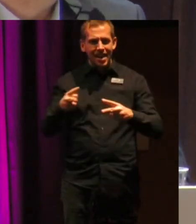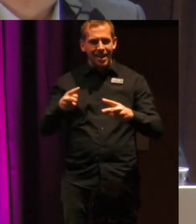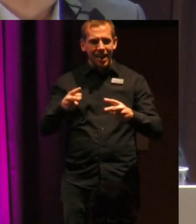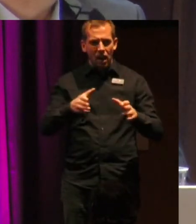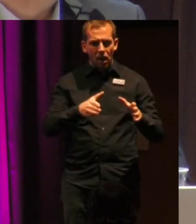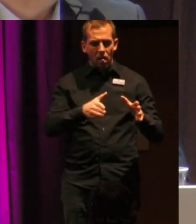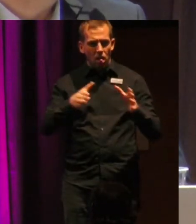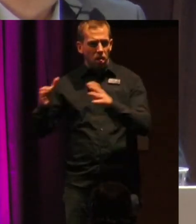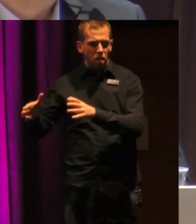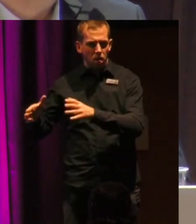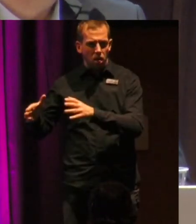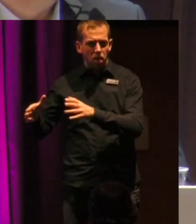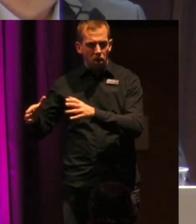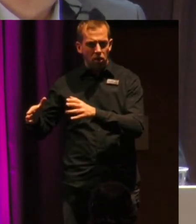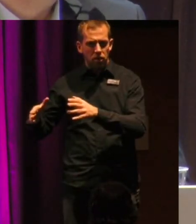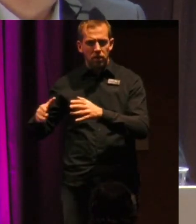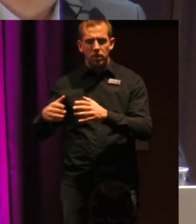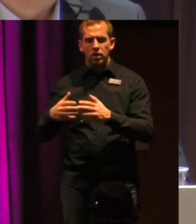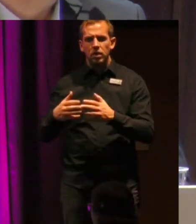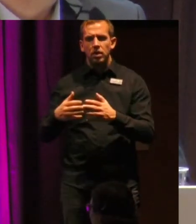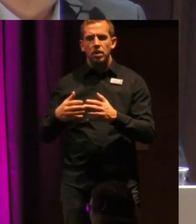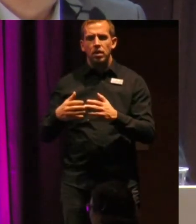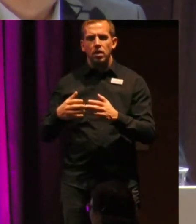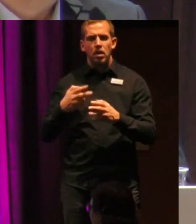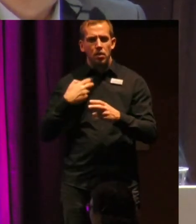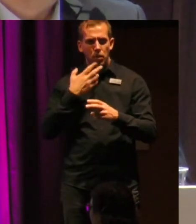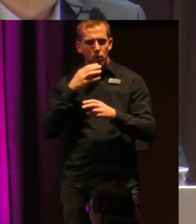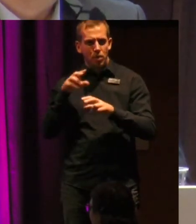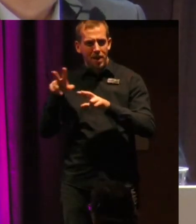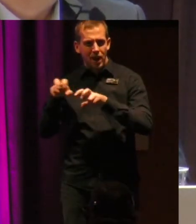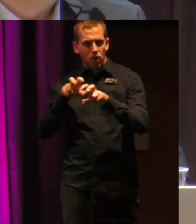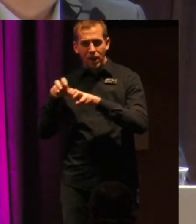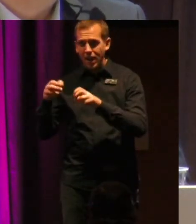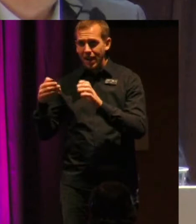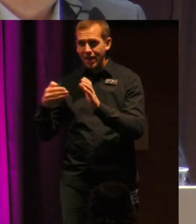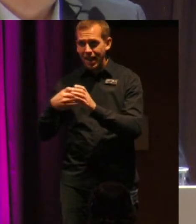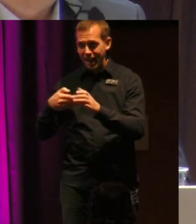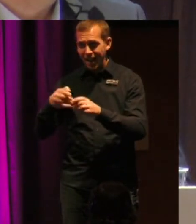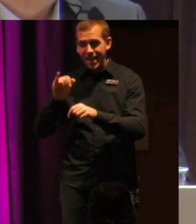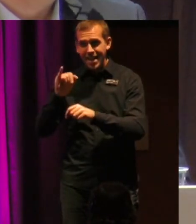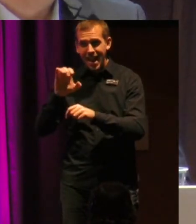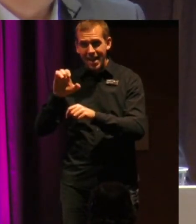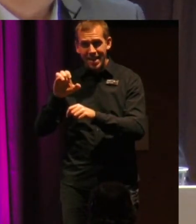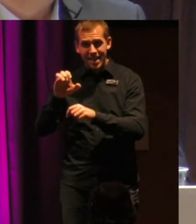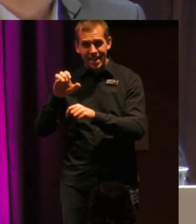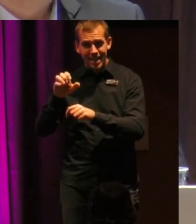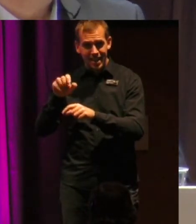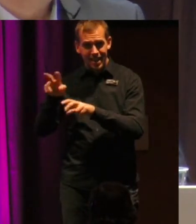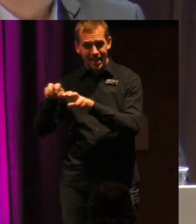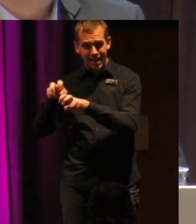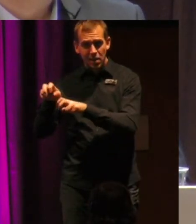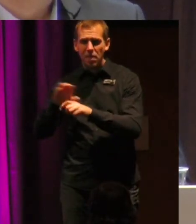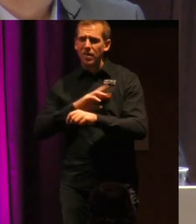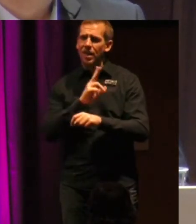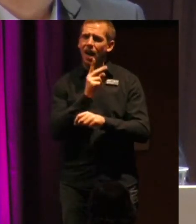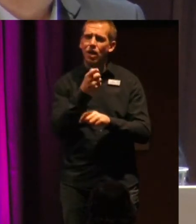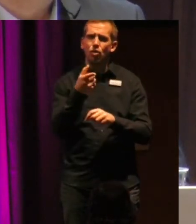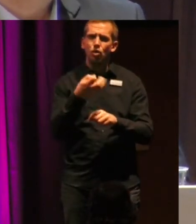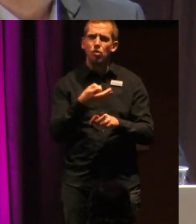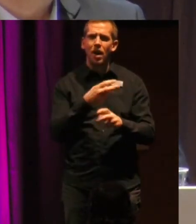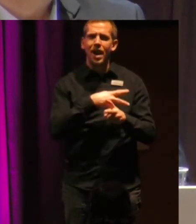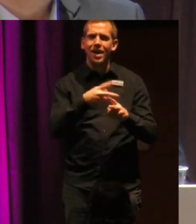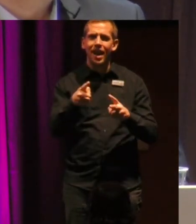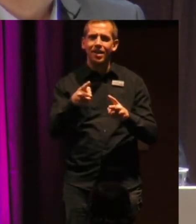radicalization, we speak about radicalization and recruitment for ISIS. But there are other forms of